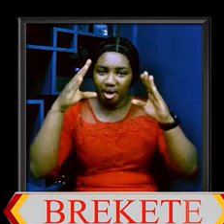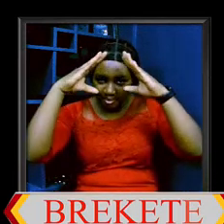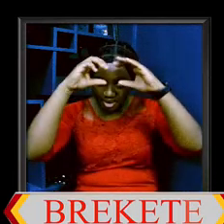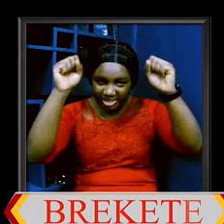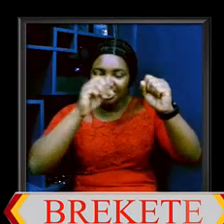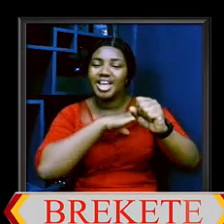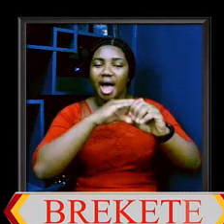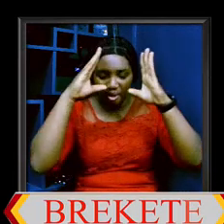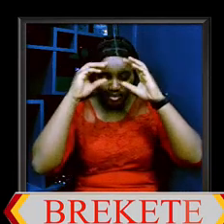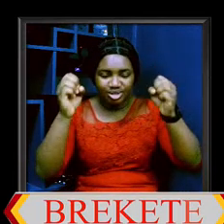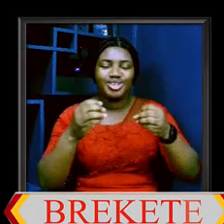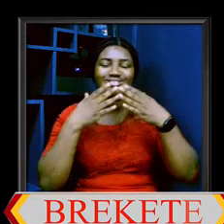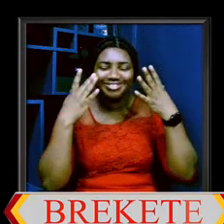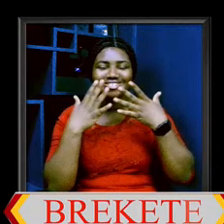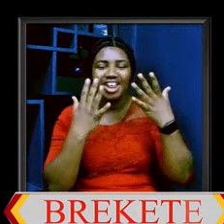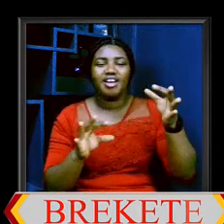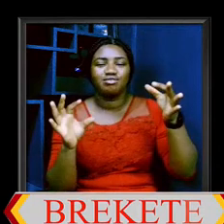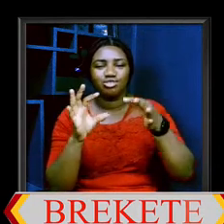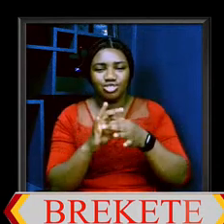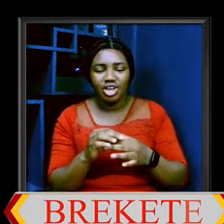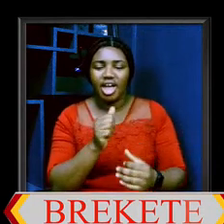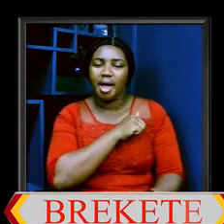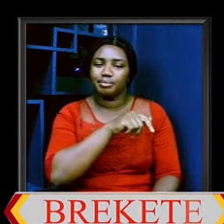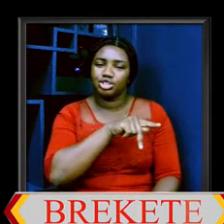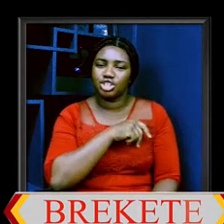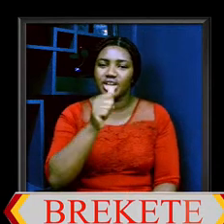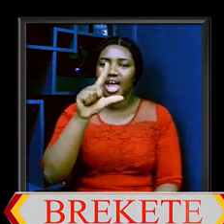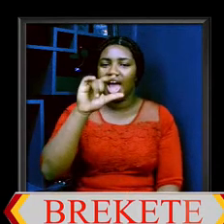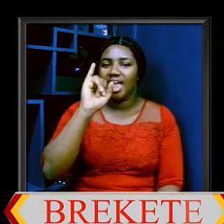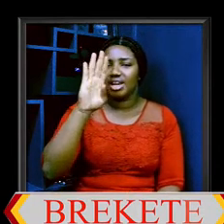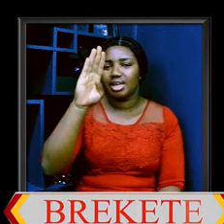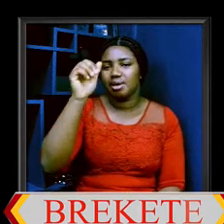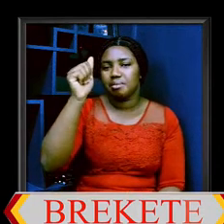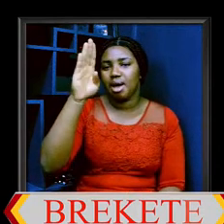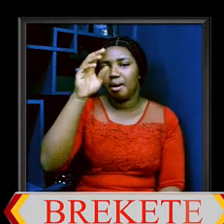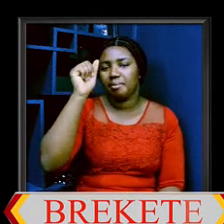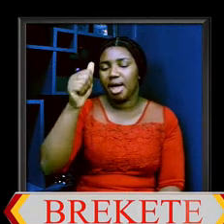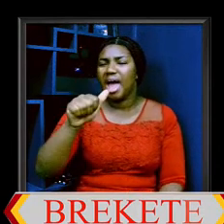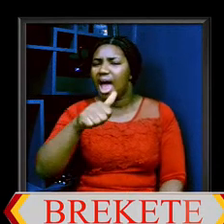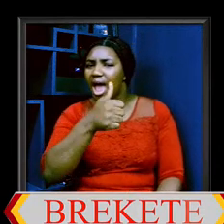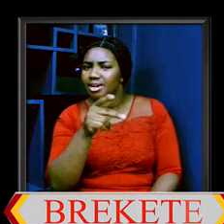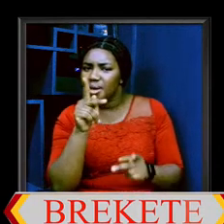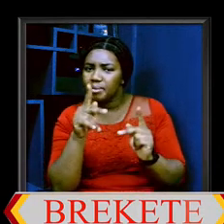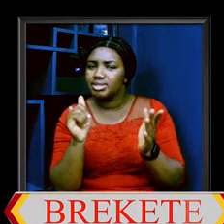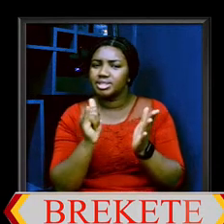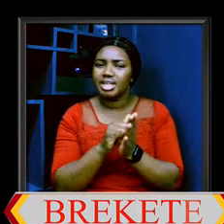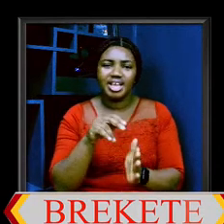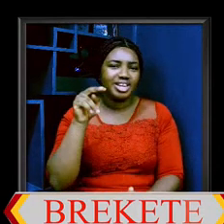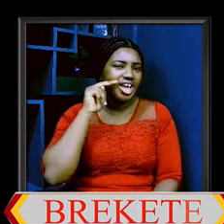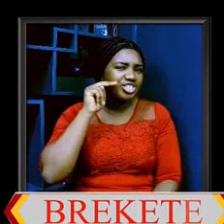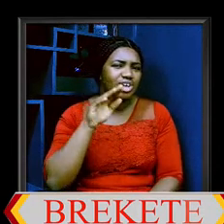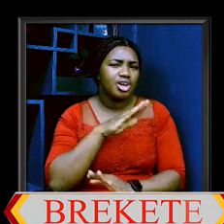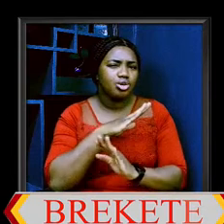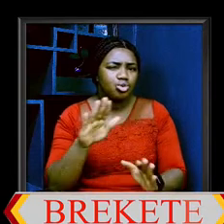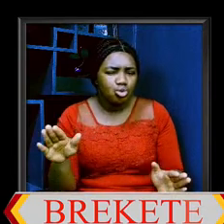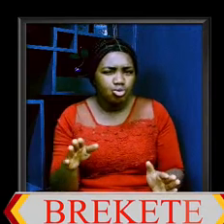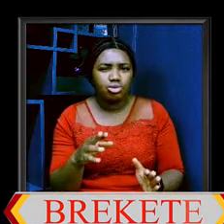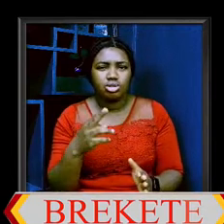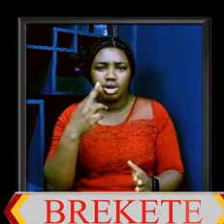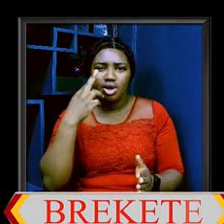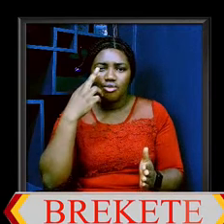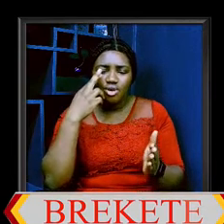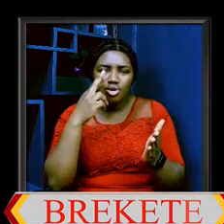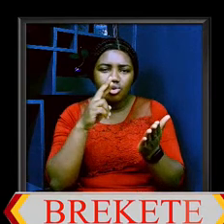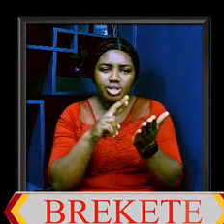Baba my own brother another person way Nigeria are no too recognized but